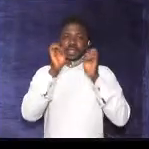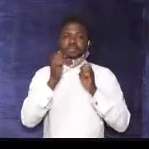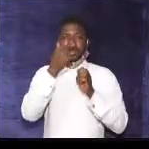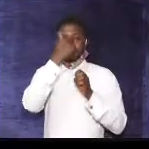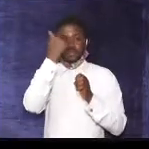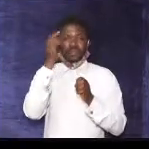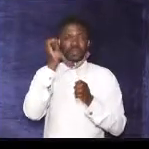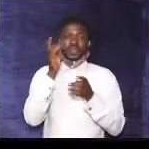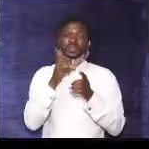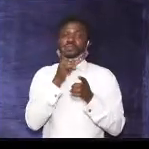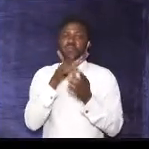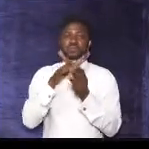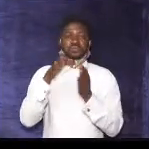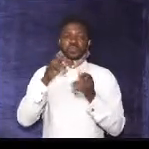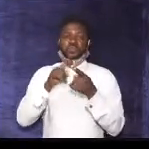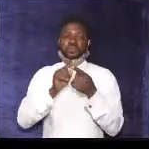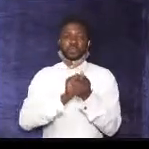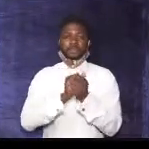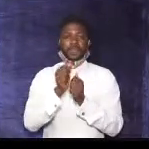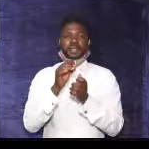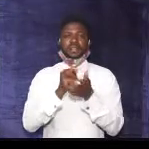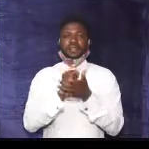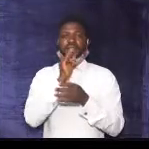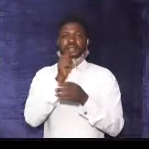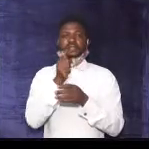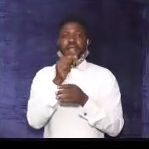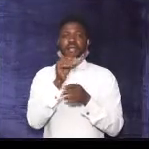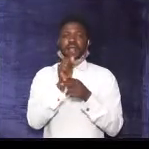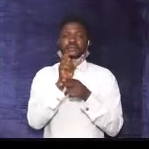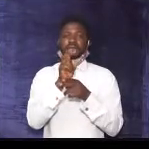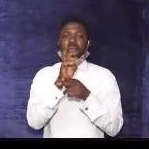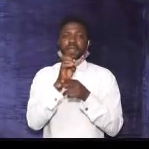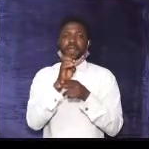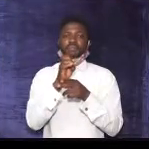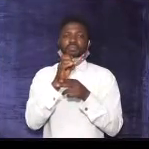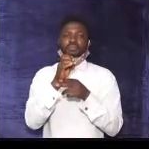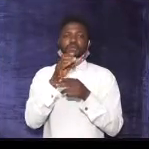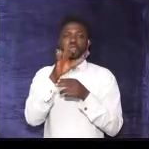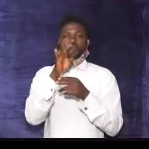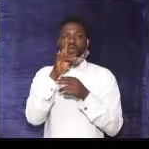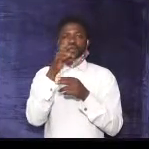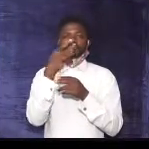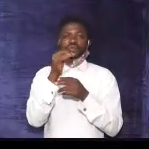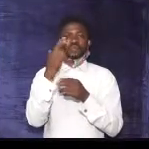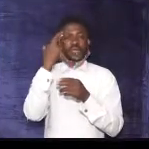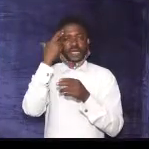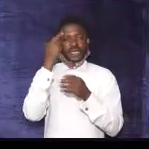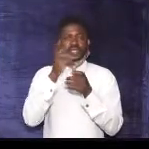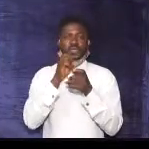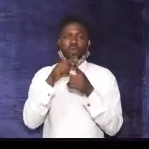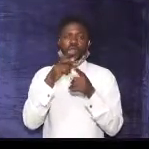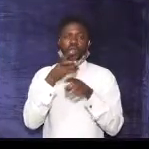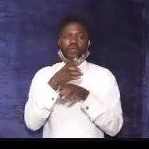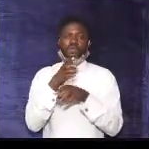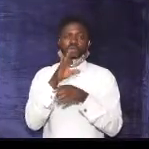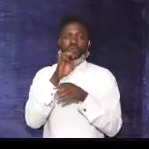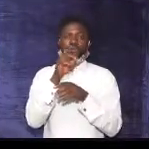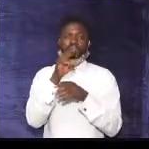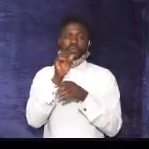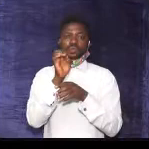the examination because he didn't study to pass. That is an adverbial clause of reason or